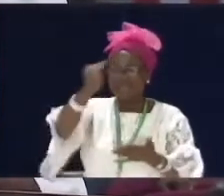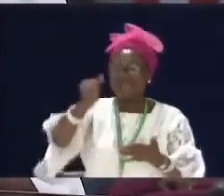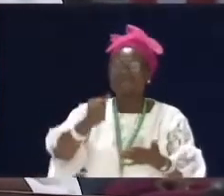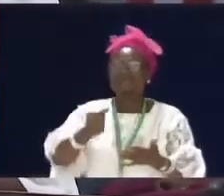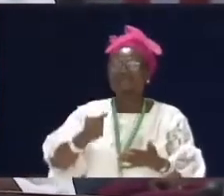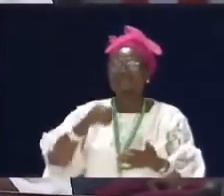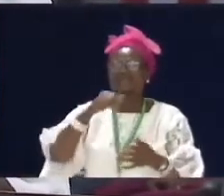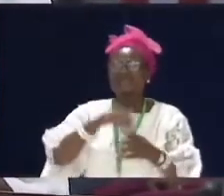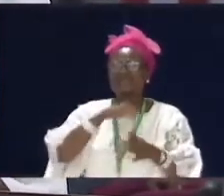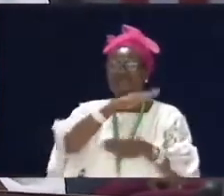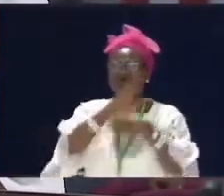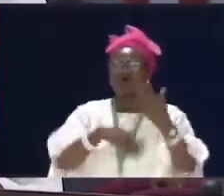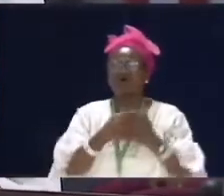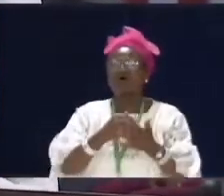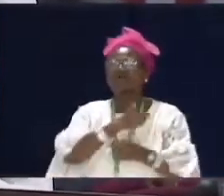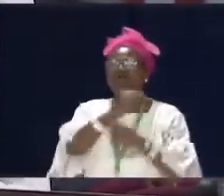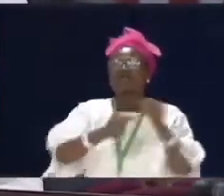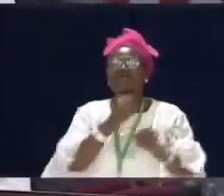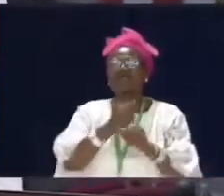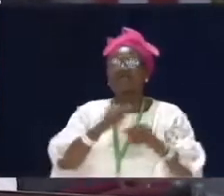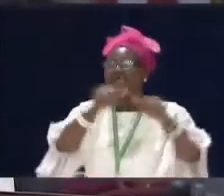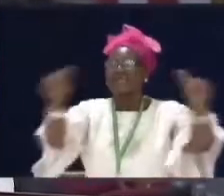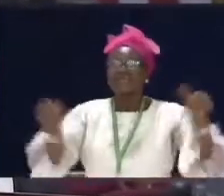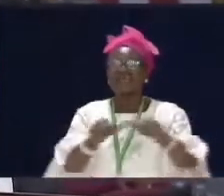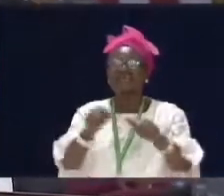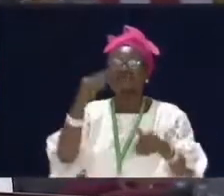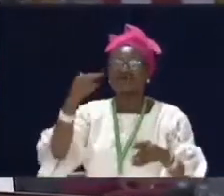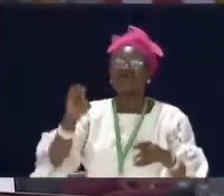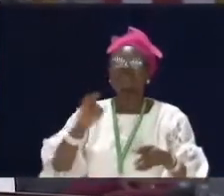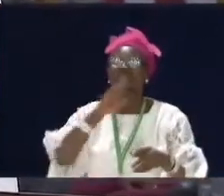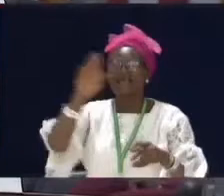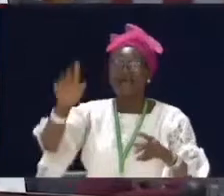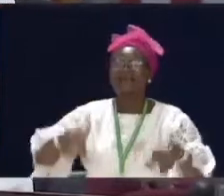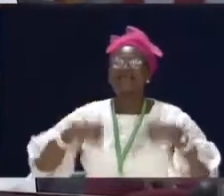In all areas of their life, let it be well with them.